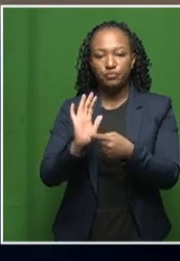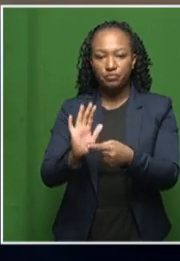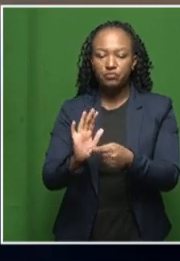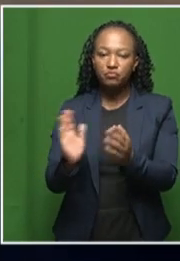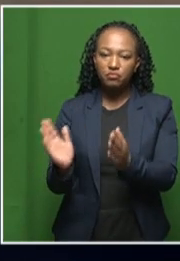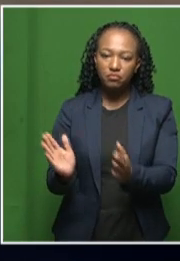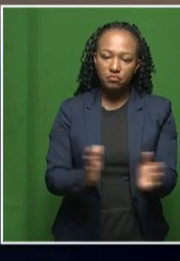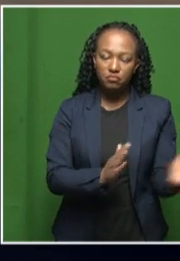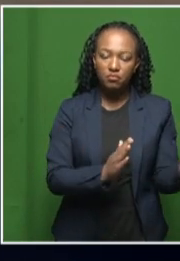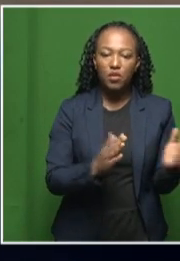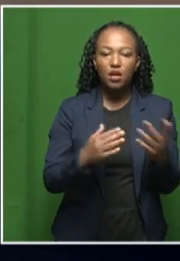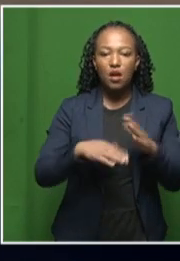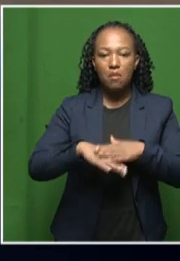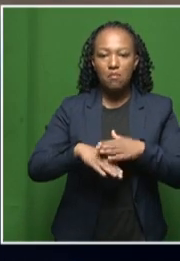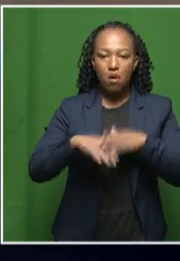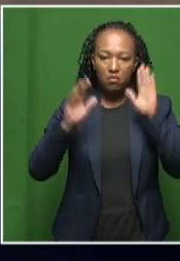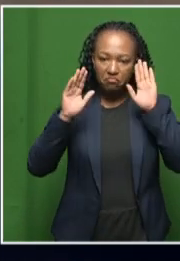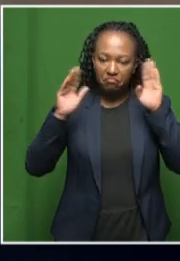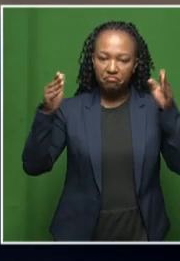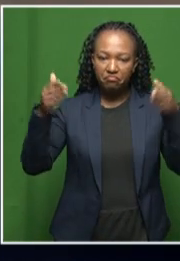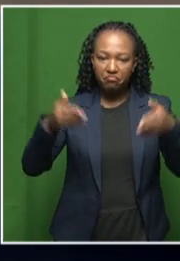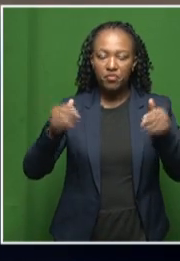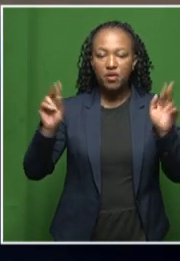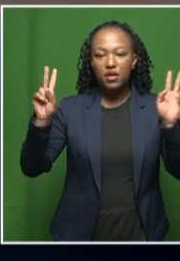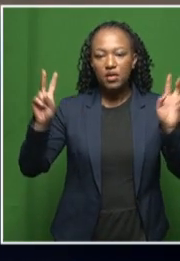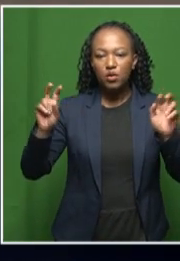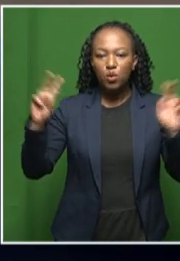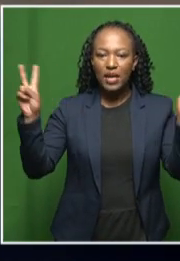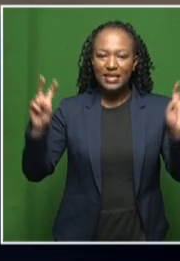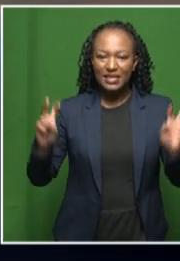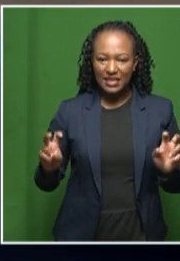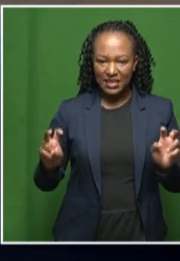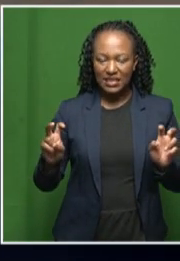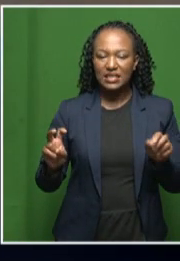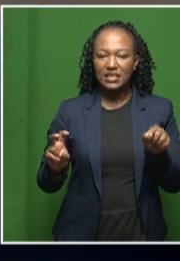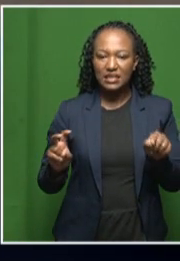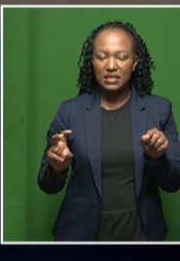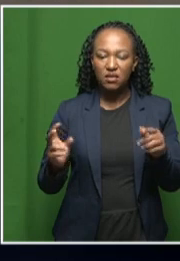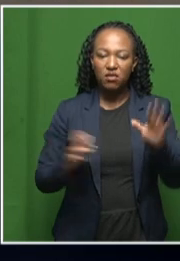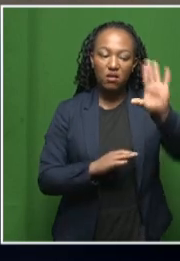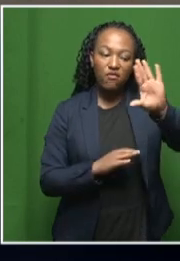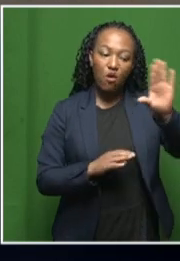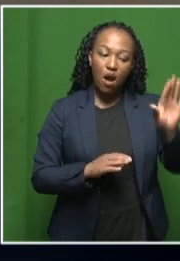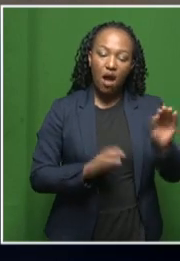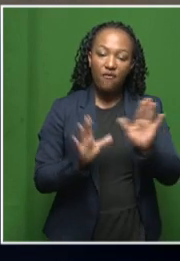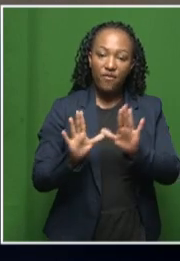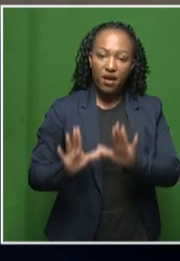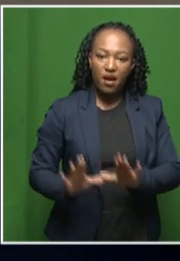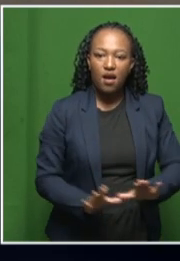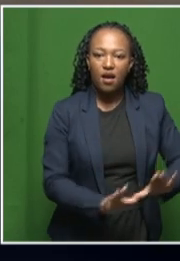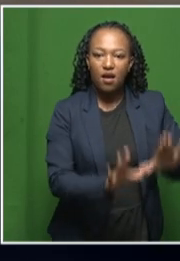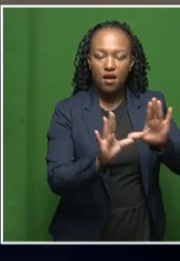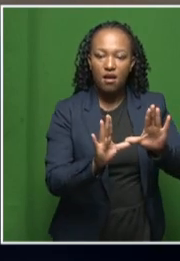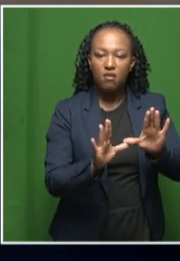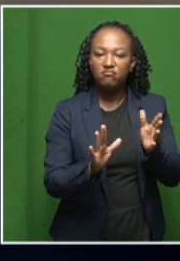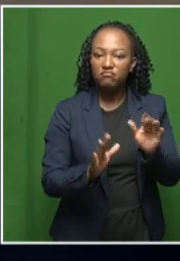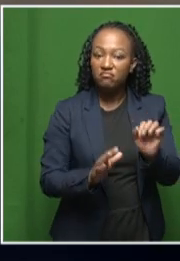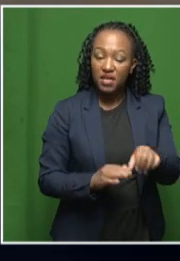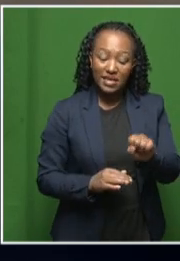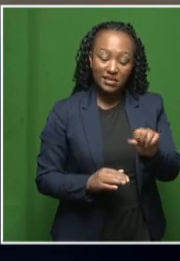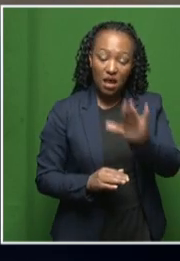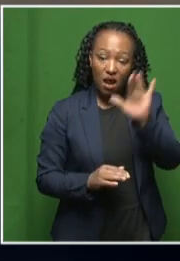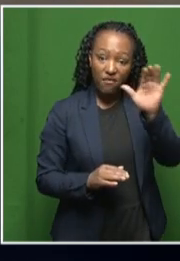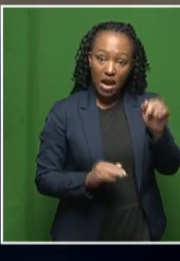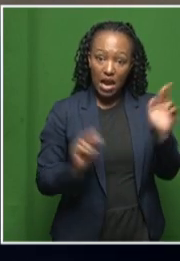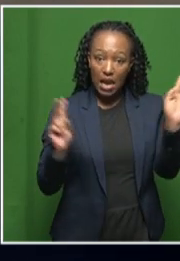Let's turn our focus to an issue related to electricity generation on the African continent. And this, of course, while South Africa's